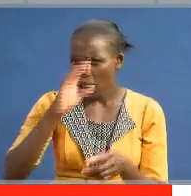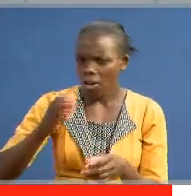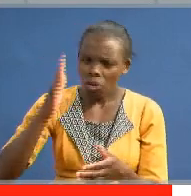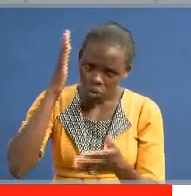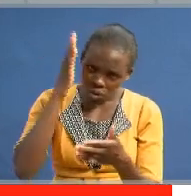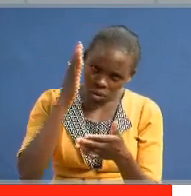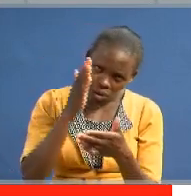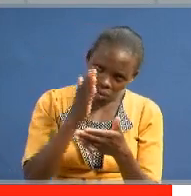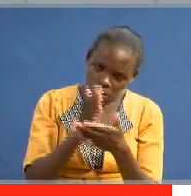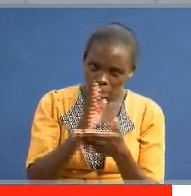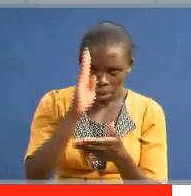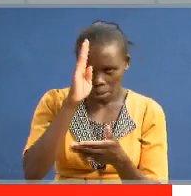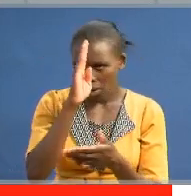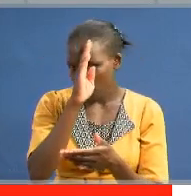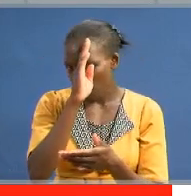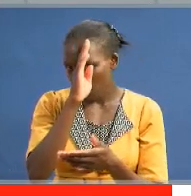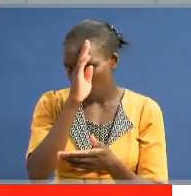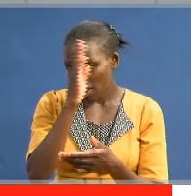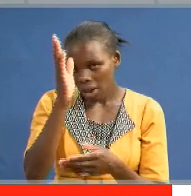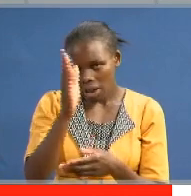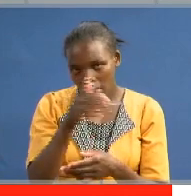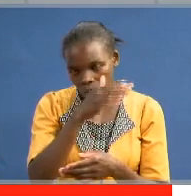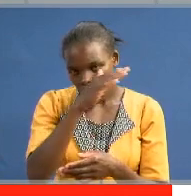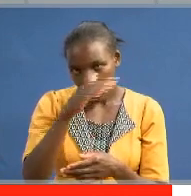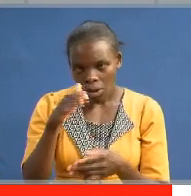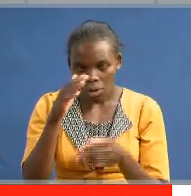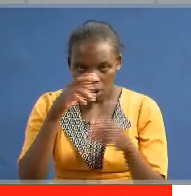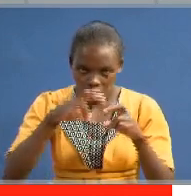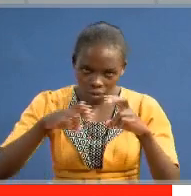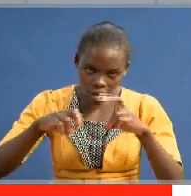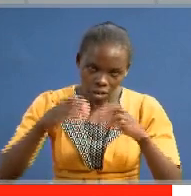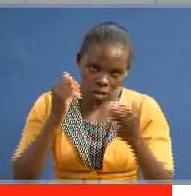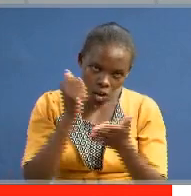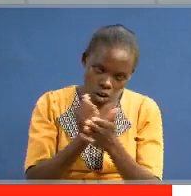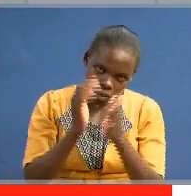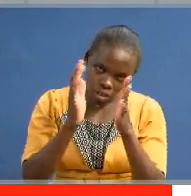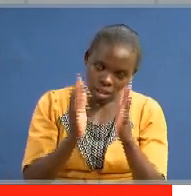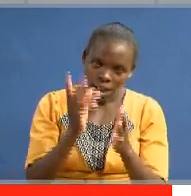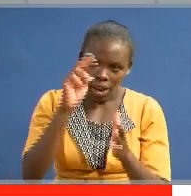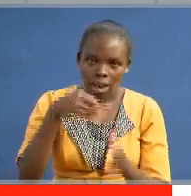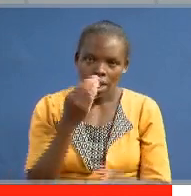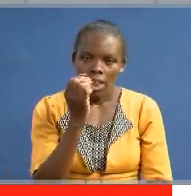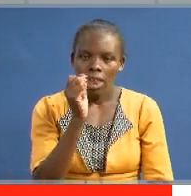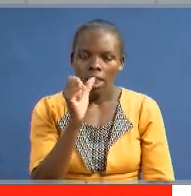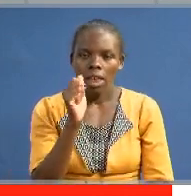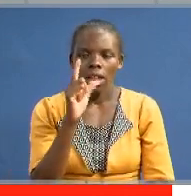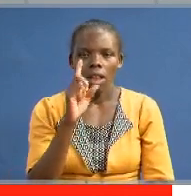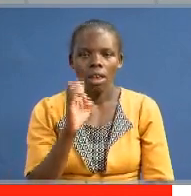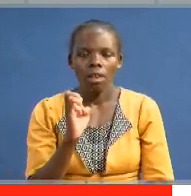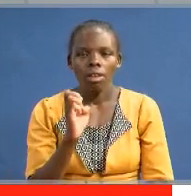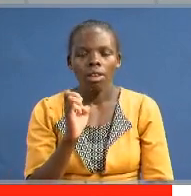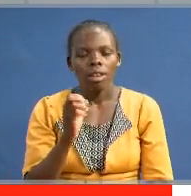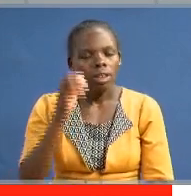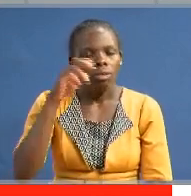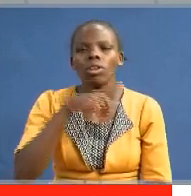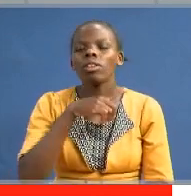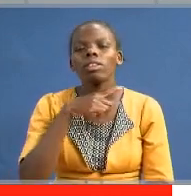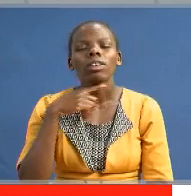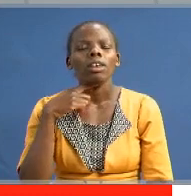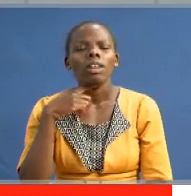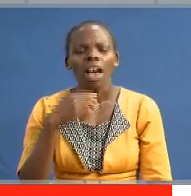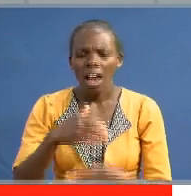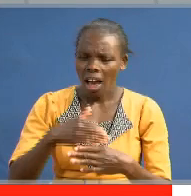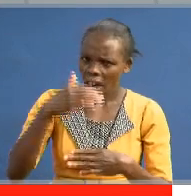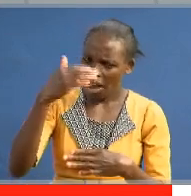the incident, Bungoma County Criminal Investigation Officer Daniel Muleli said that his officers killed Isaac